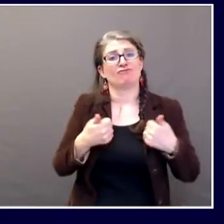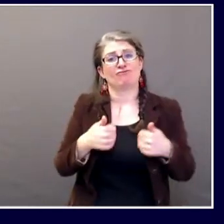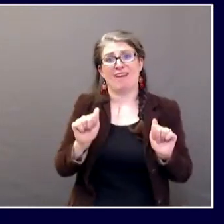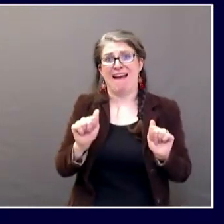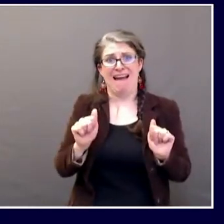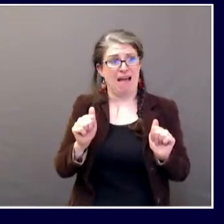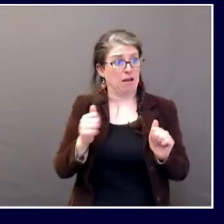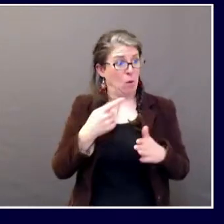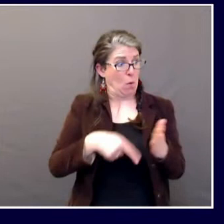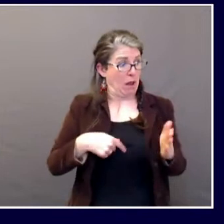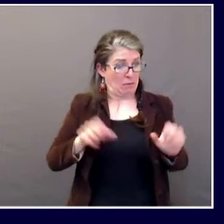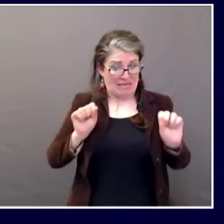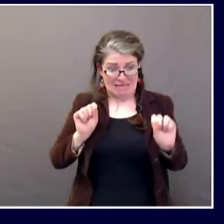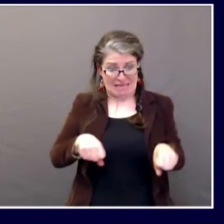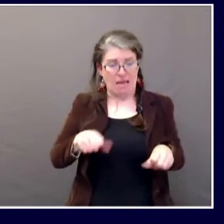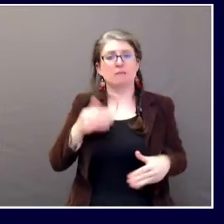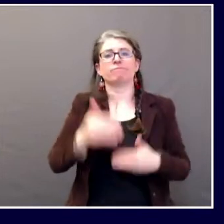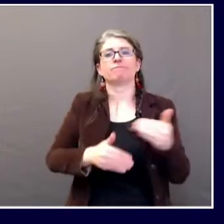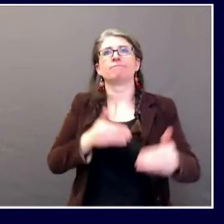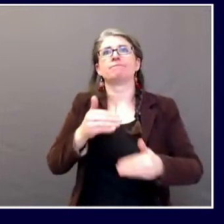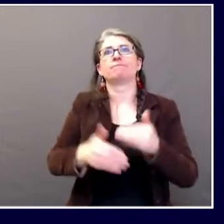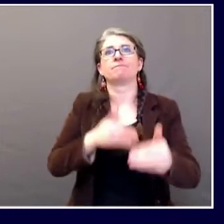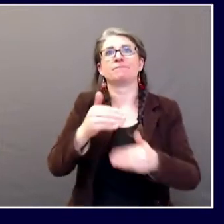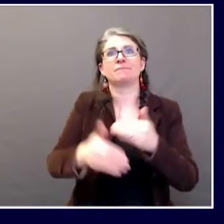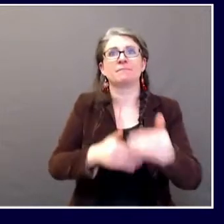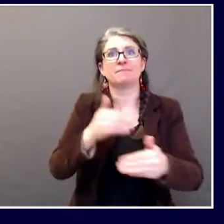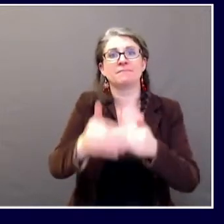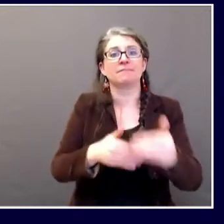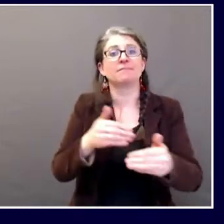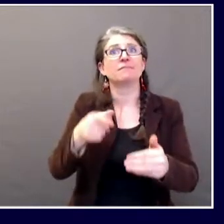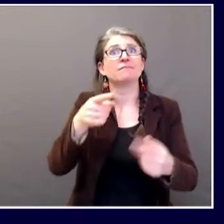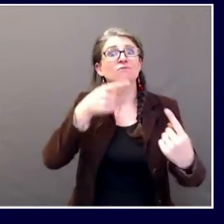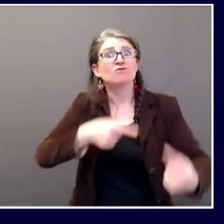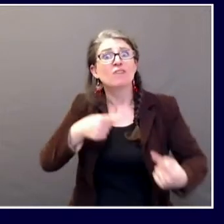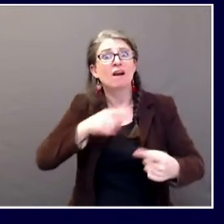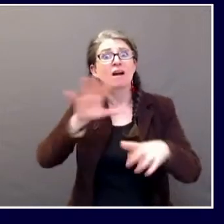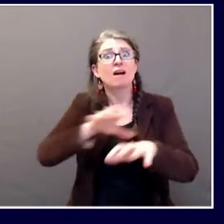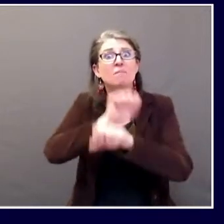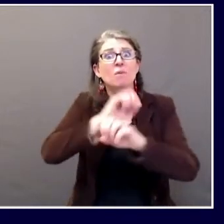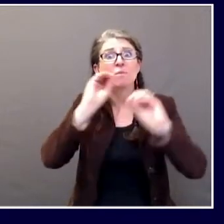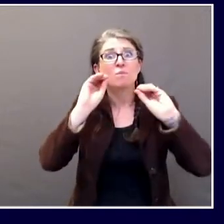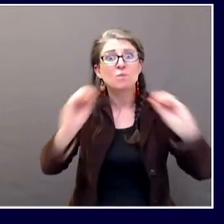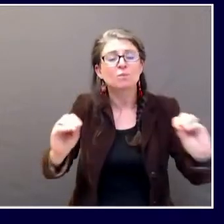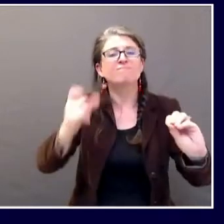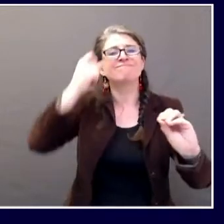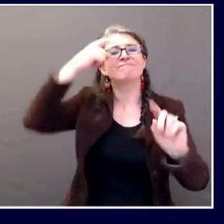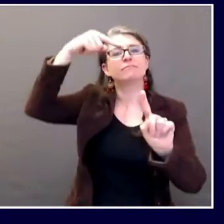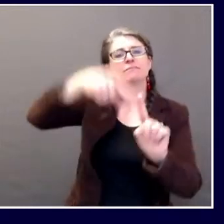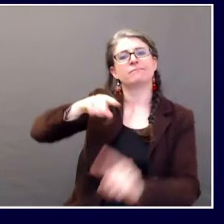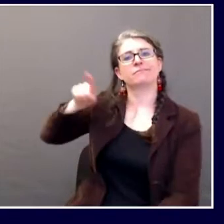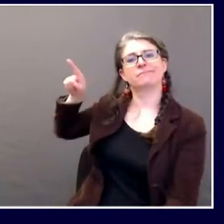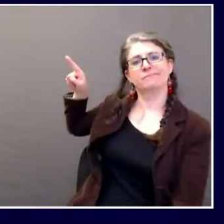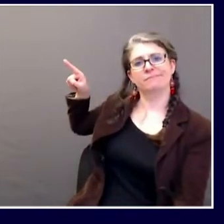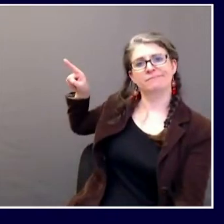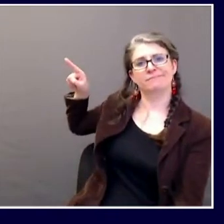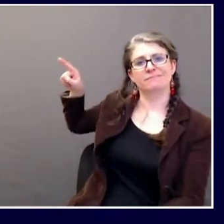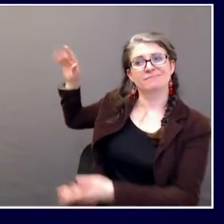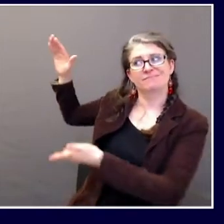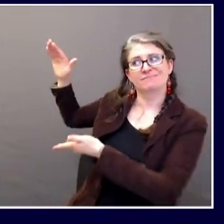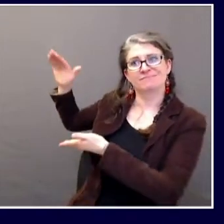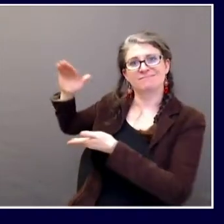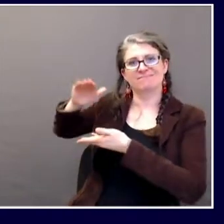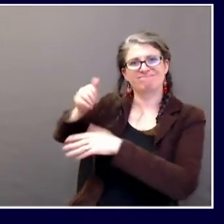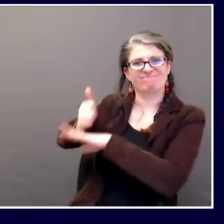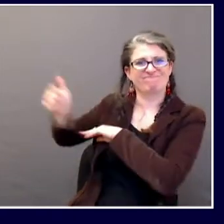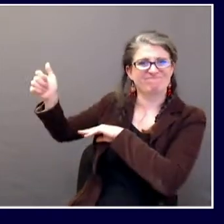constraints in getting an appointment is the supply of vaccine. Indeed, that is the principal constraint in getting an appointment on the